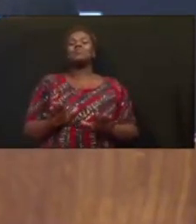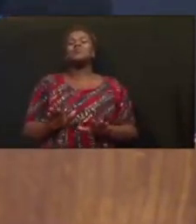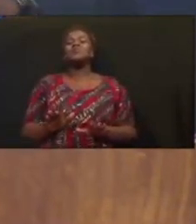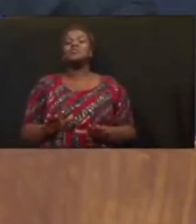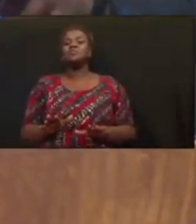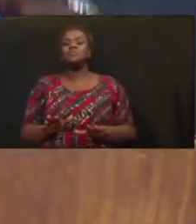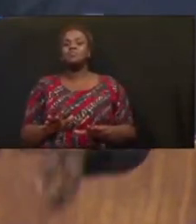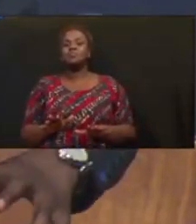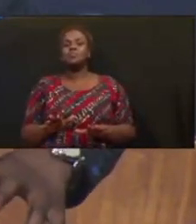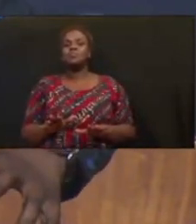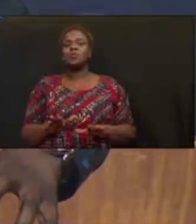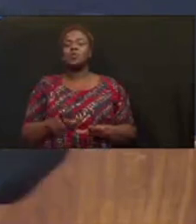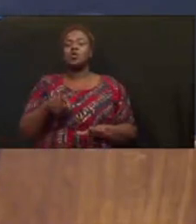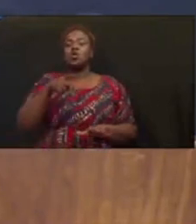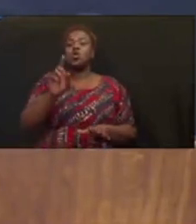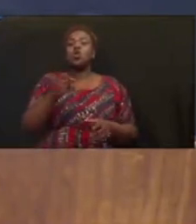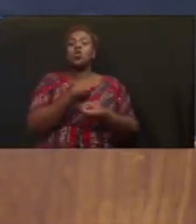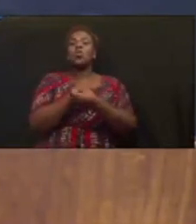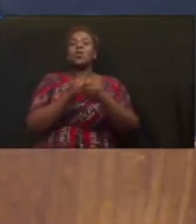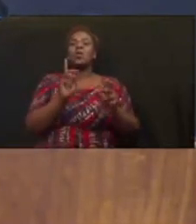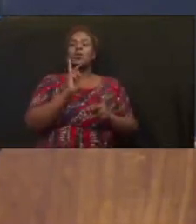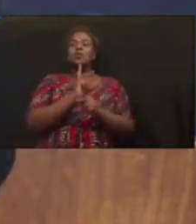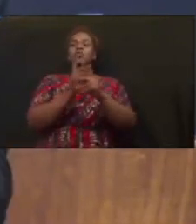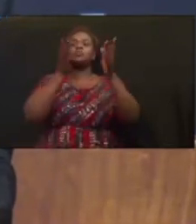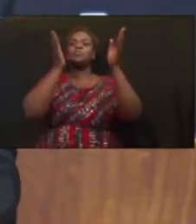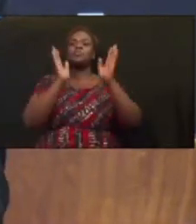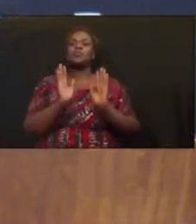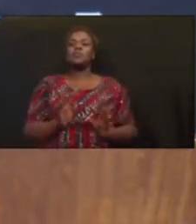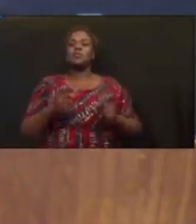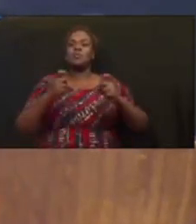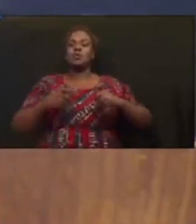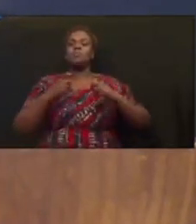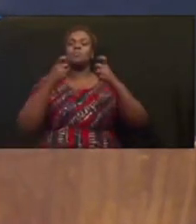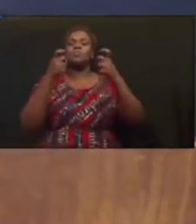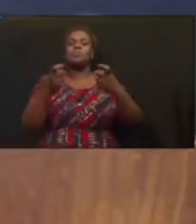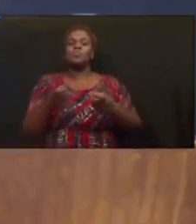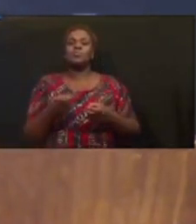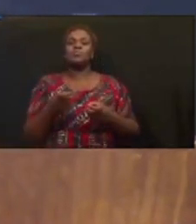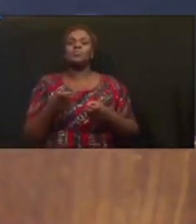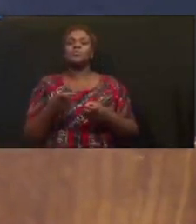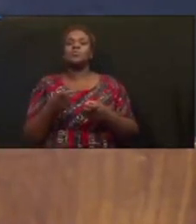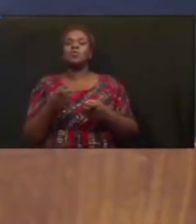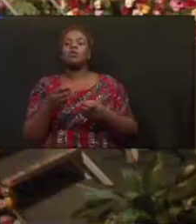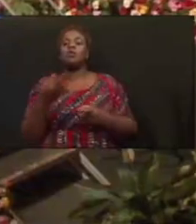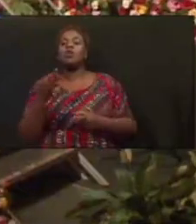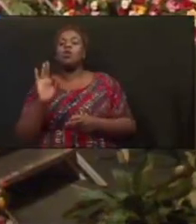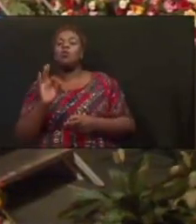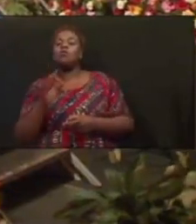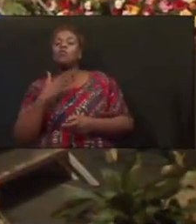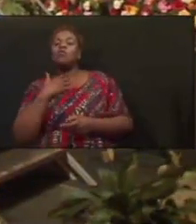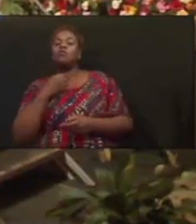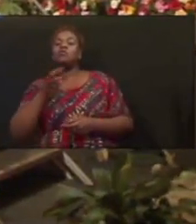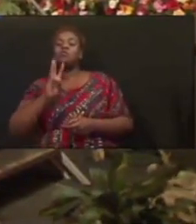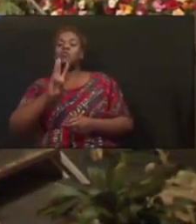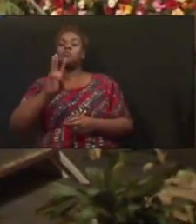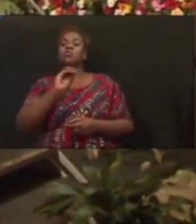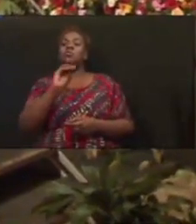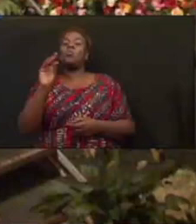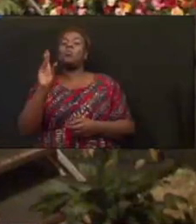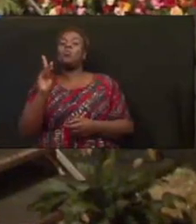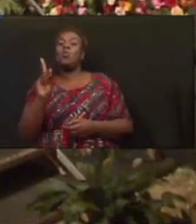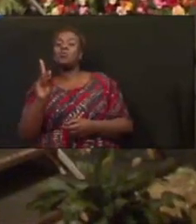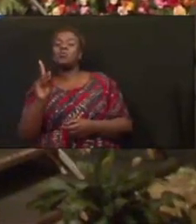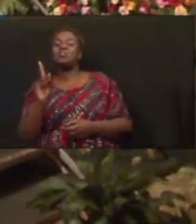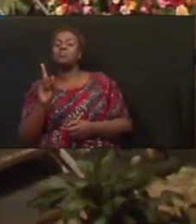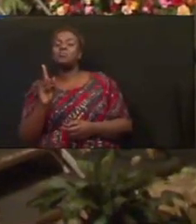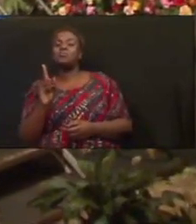sit as a gatekeeper. The reward for being that valuable is there is a kind of wood you need, resources. He